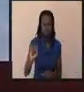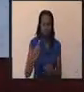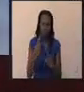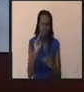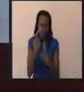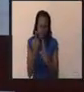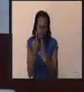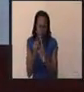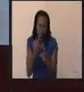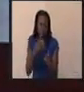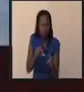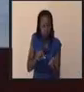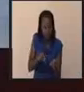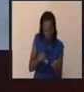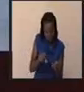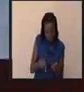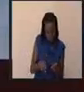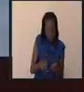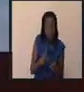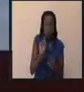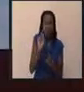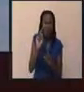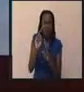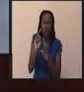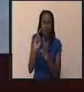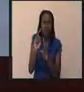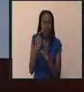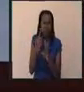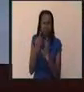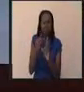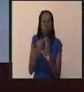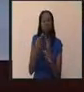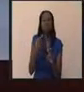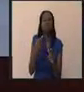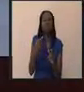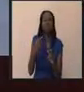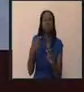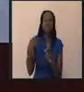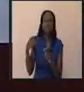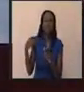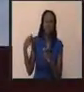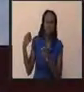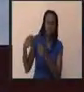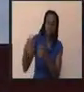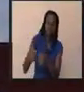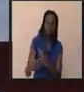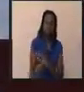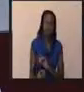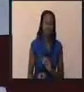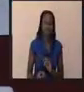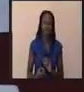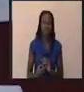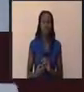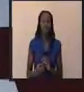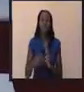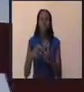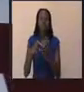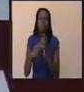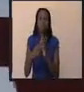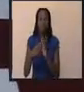egg. For example, the length of her legs, you can either have a dominant of